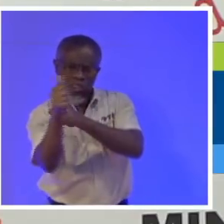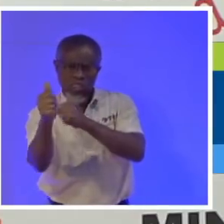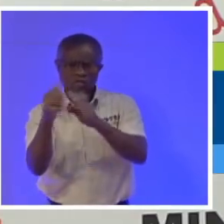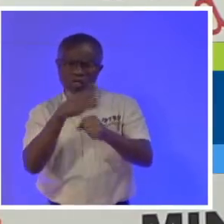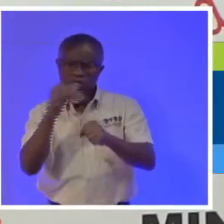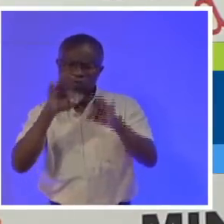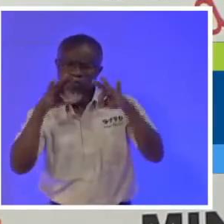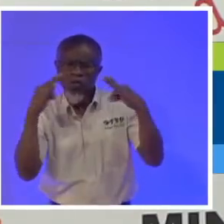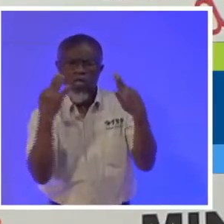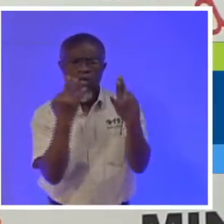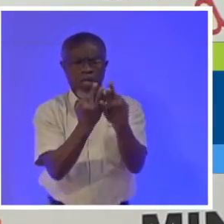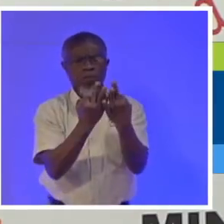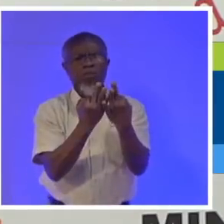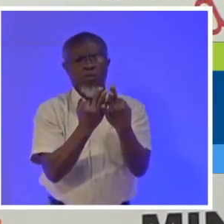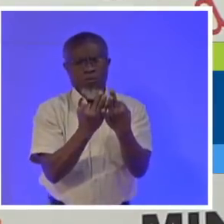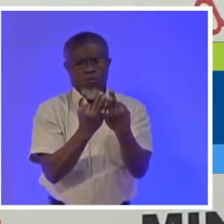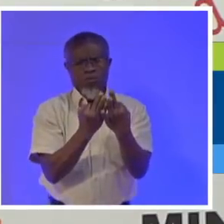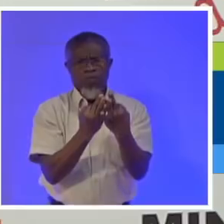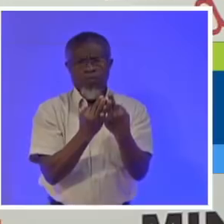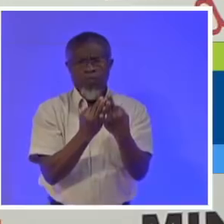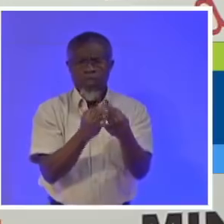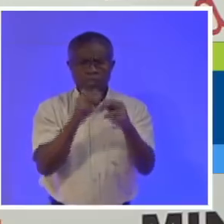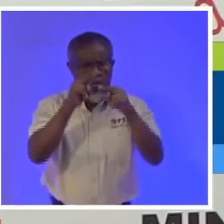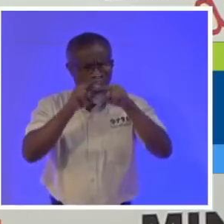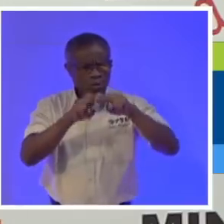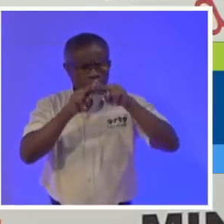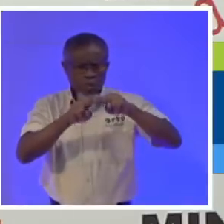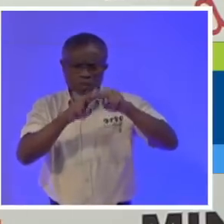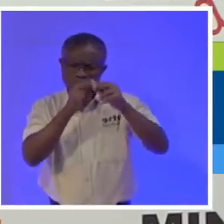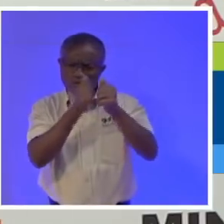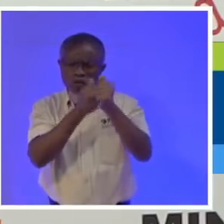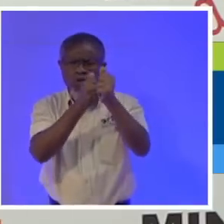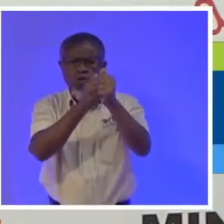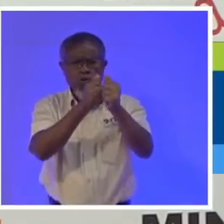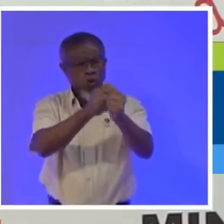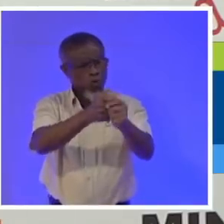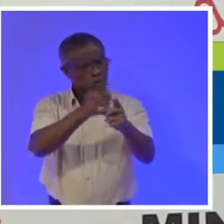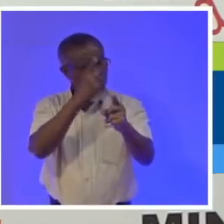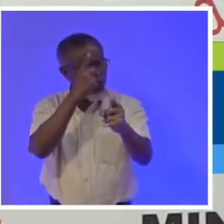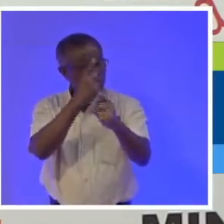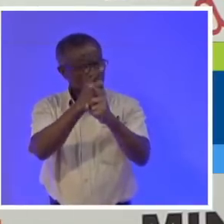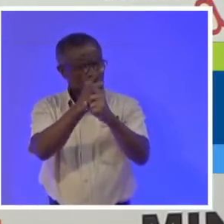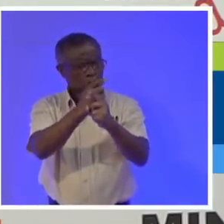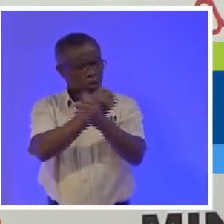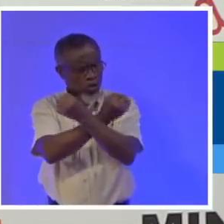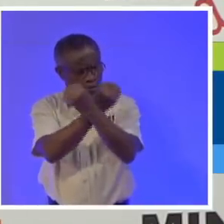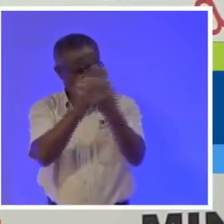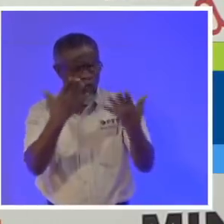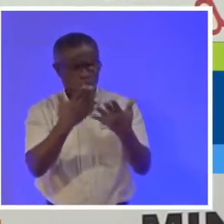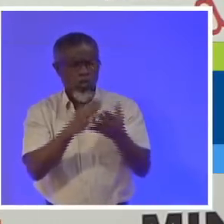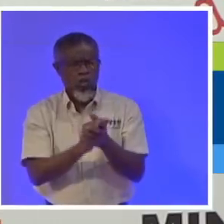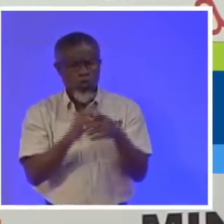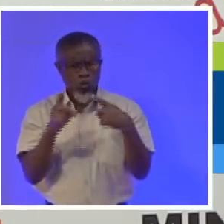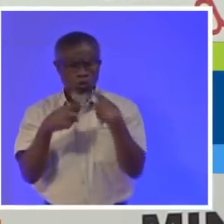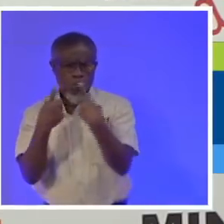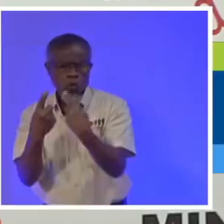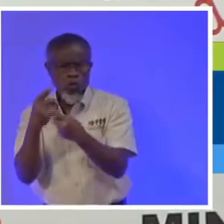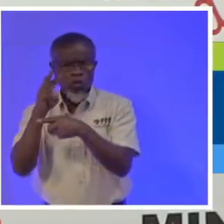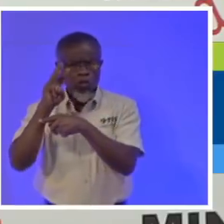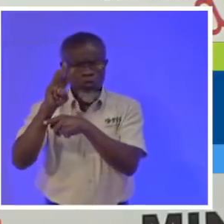For up-to-date and reliable information on COVID-19, please go to the Ministry of Health's website,